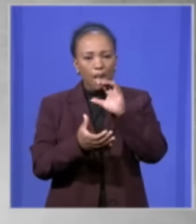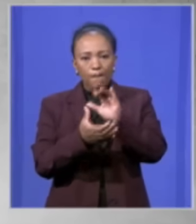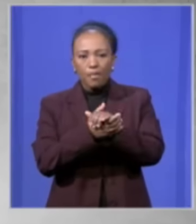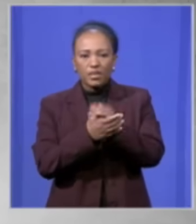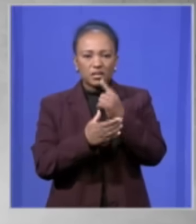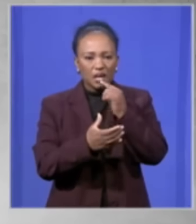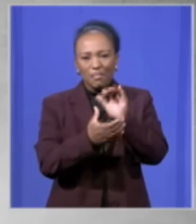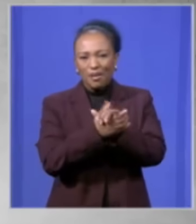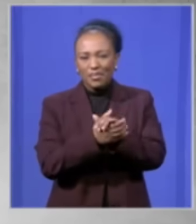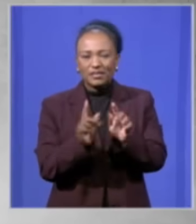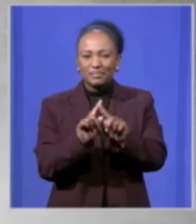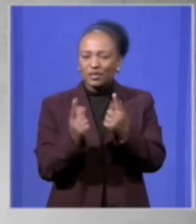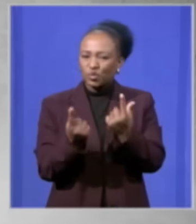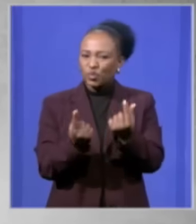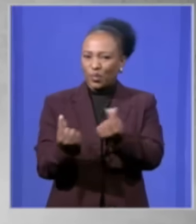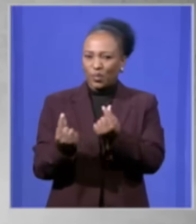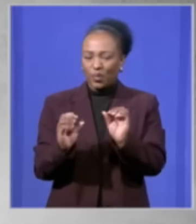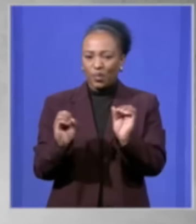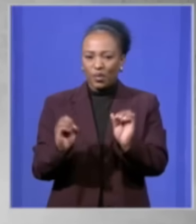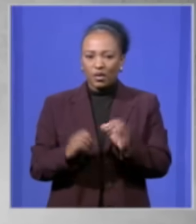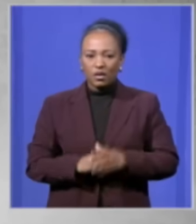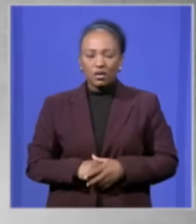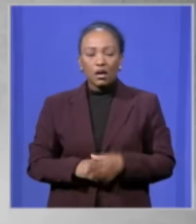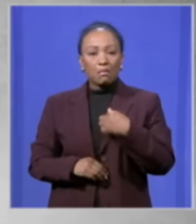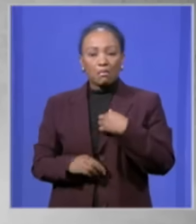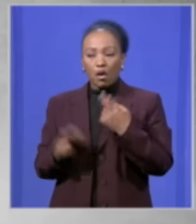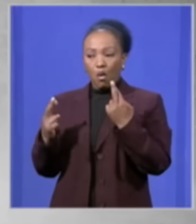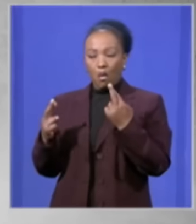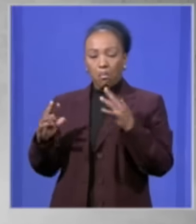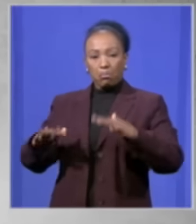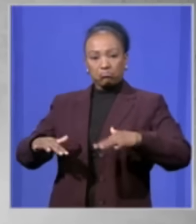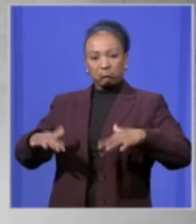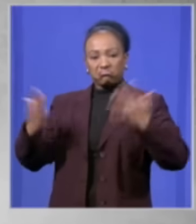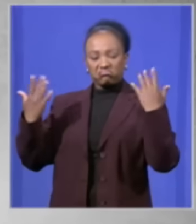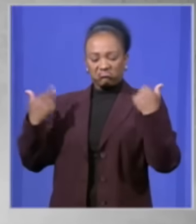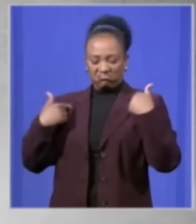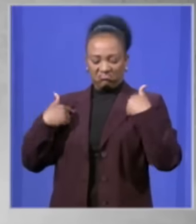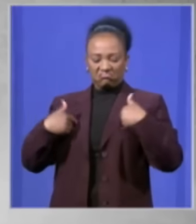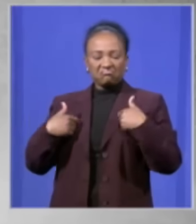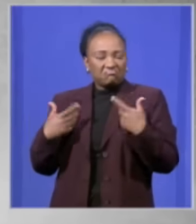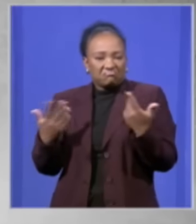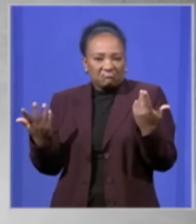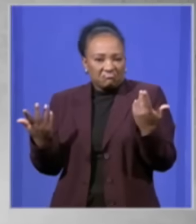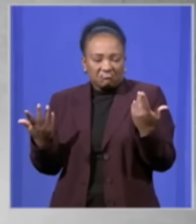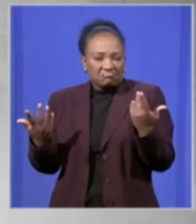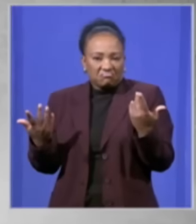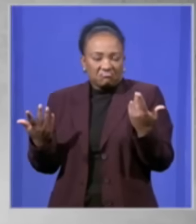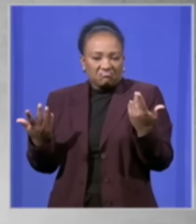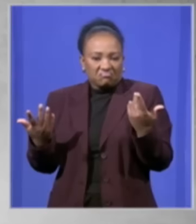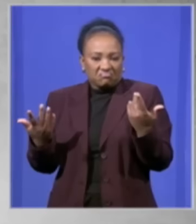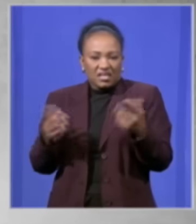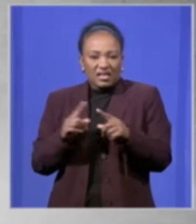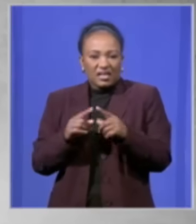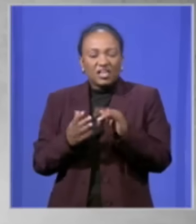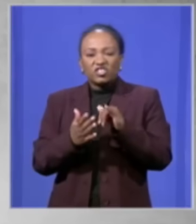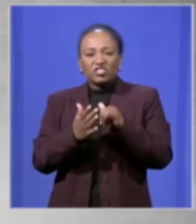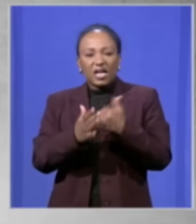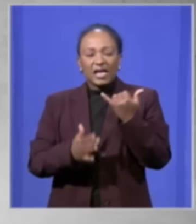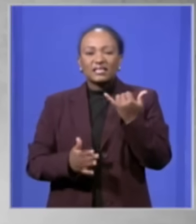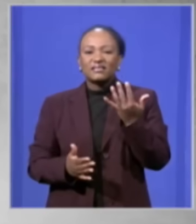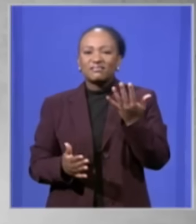ke holofele selo go tšwa poledišanong yeo ya setšhaba ge e se fela go re nyantšha monwana